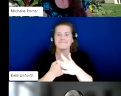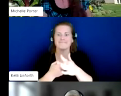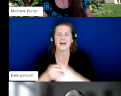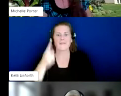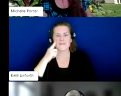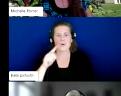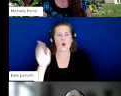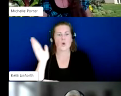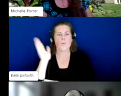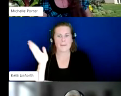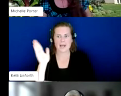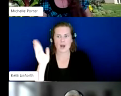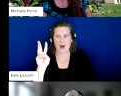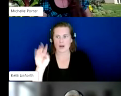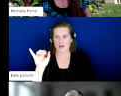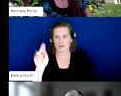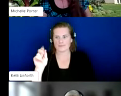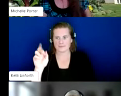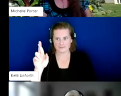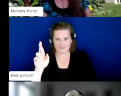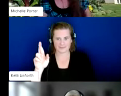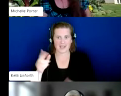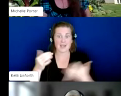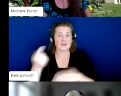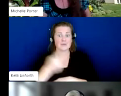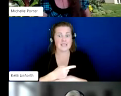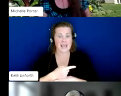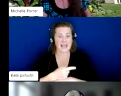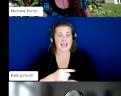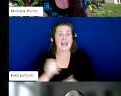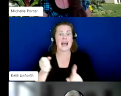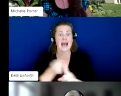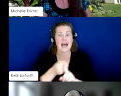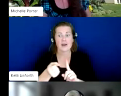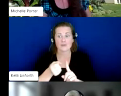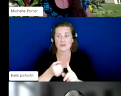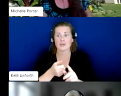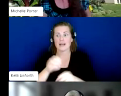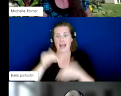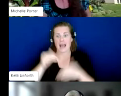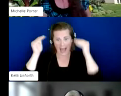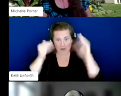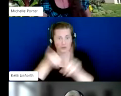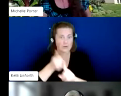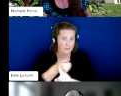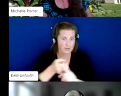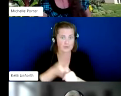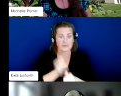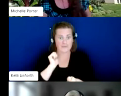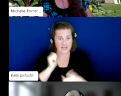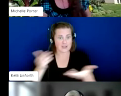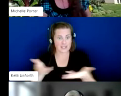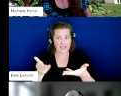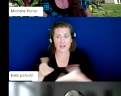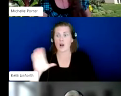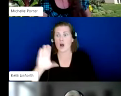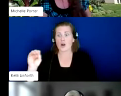webinars hosted by today is Elder Abuse Prevention Ontario, and we are co-hosted with our